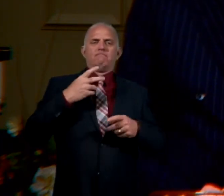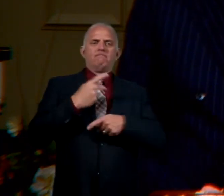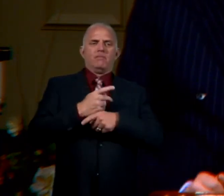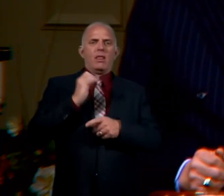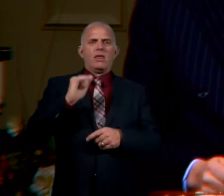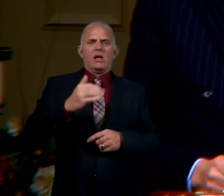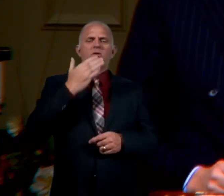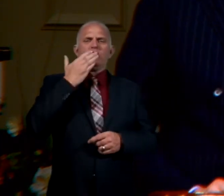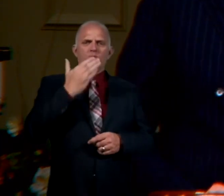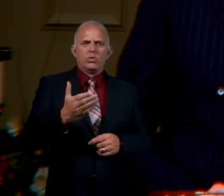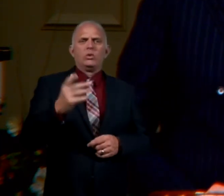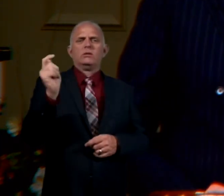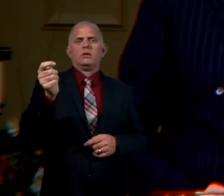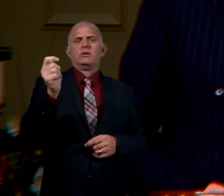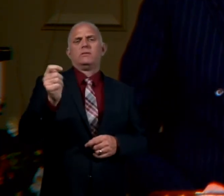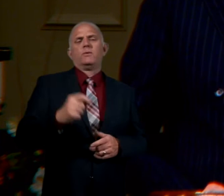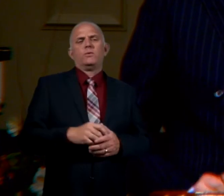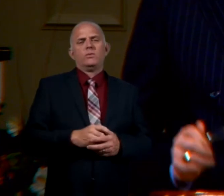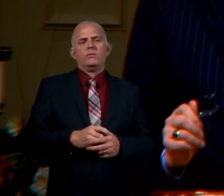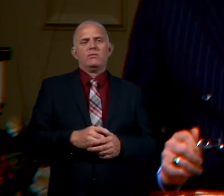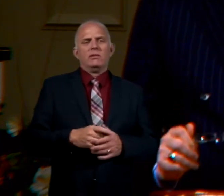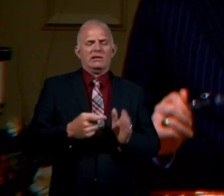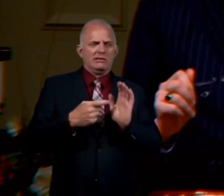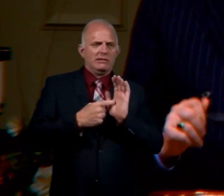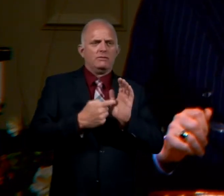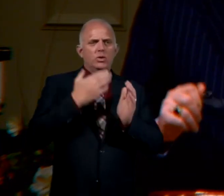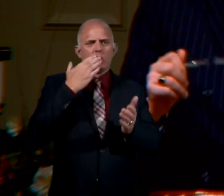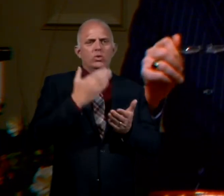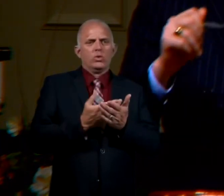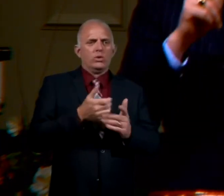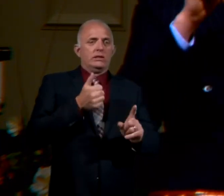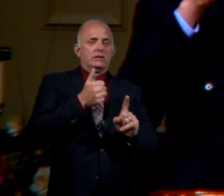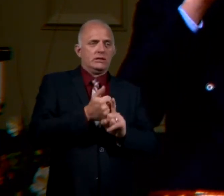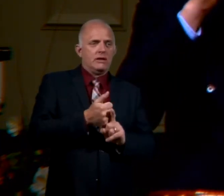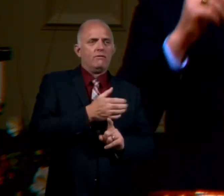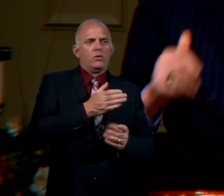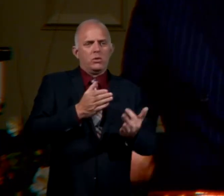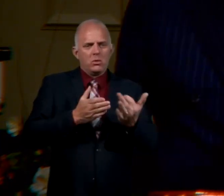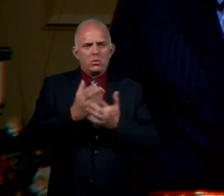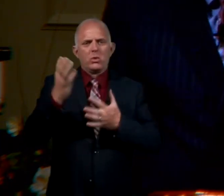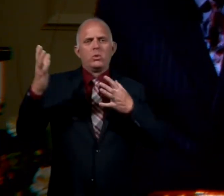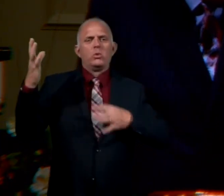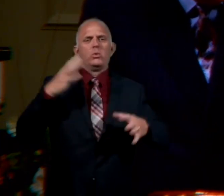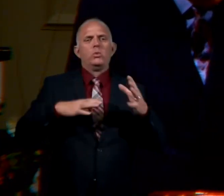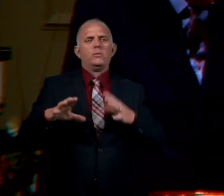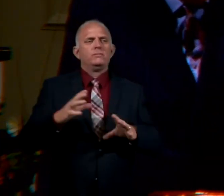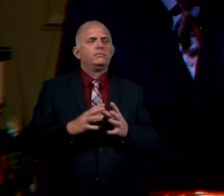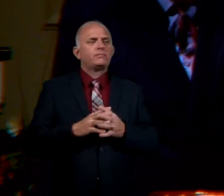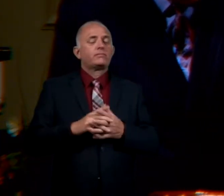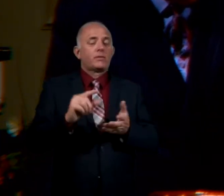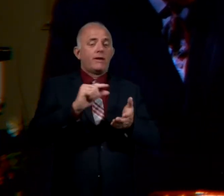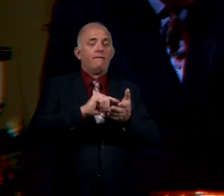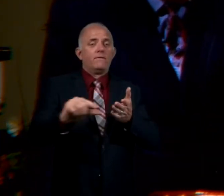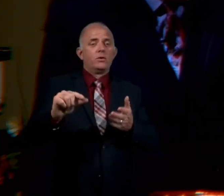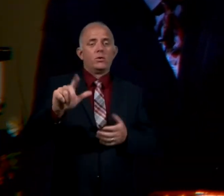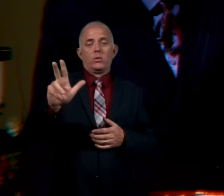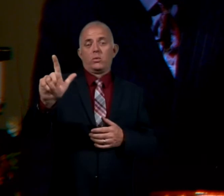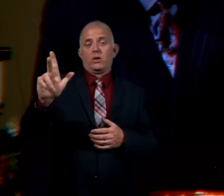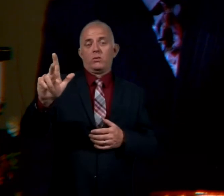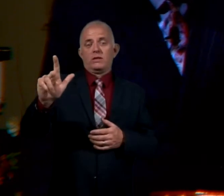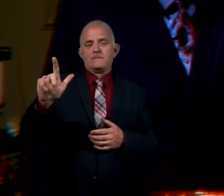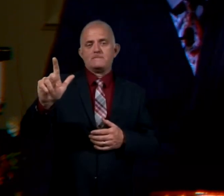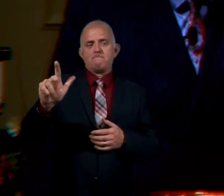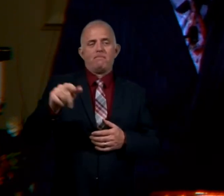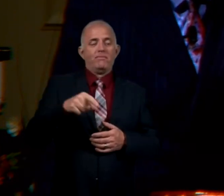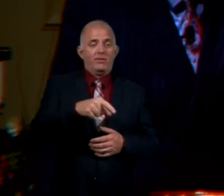So she represents well herself and her dress. And then the Bible tells us in verse number 23, her husband